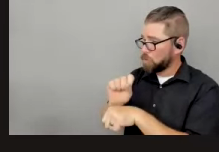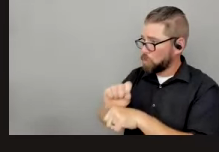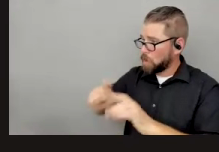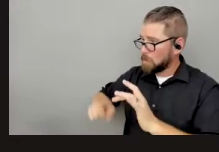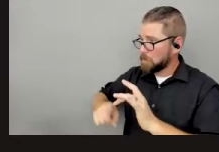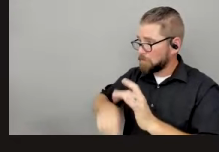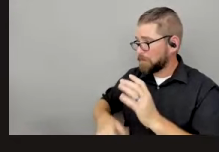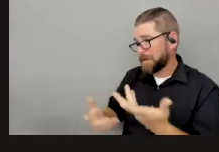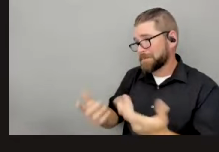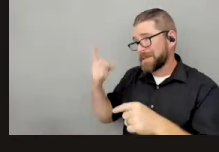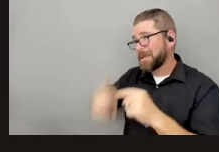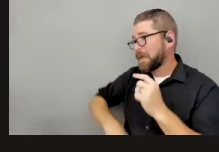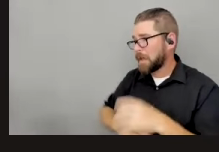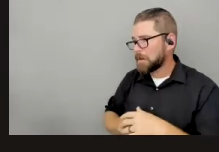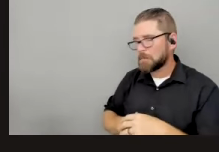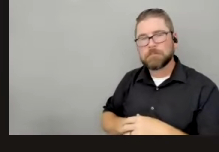do?